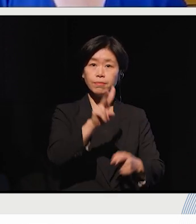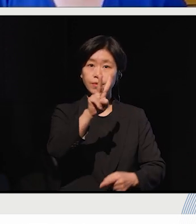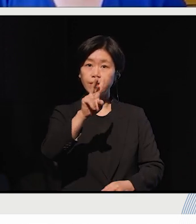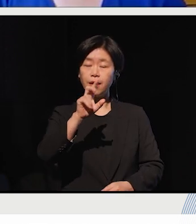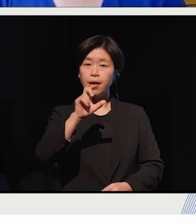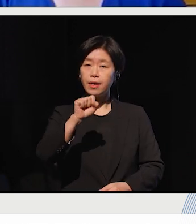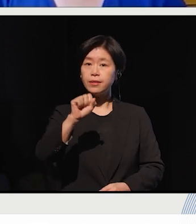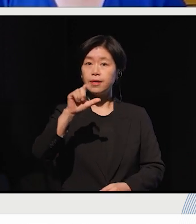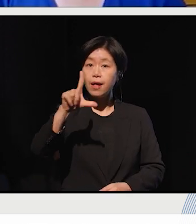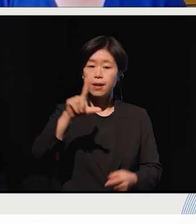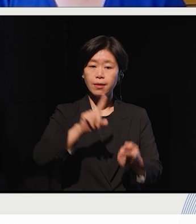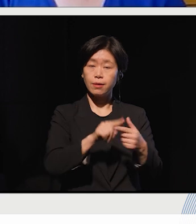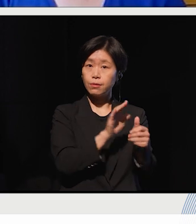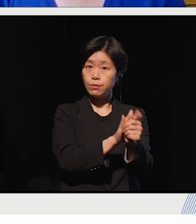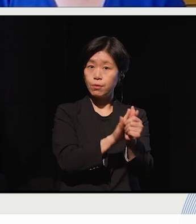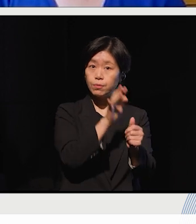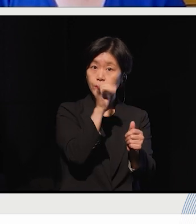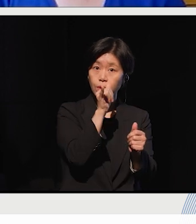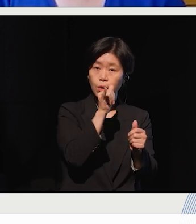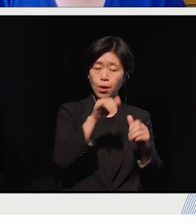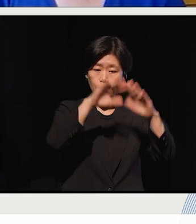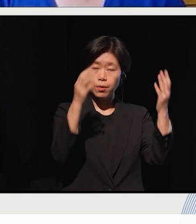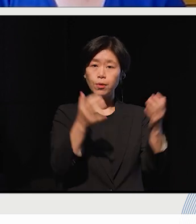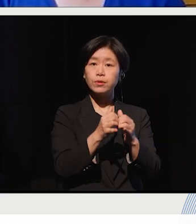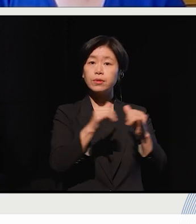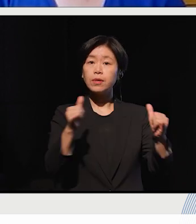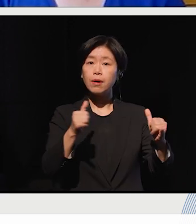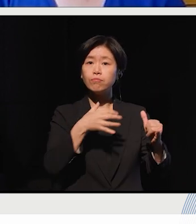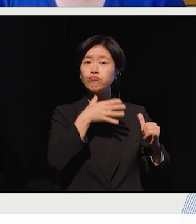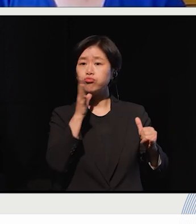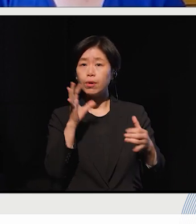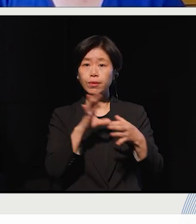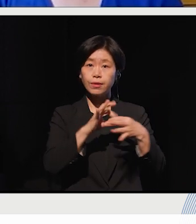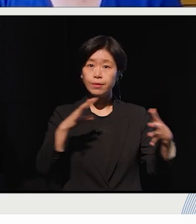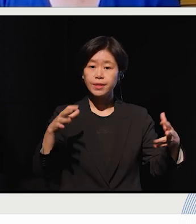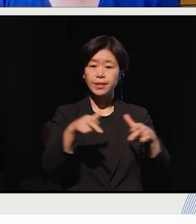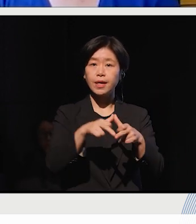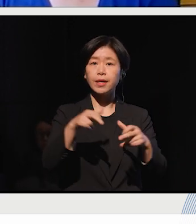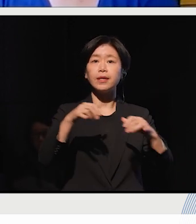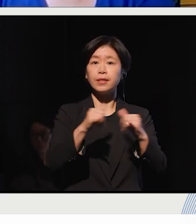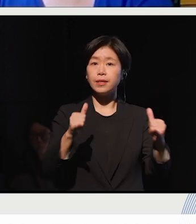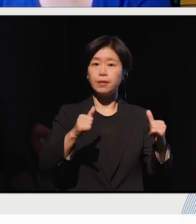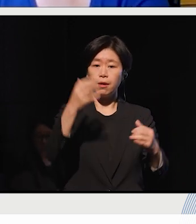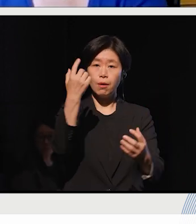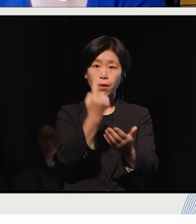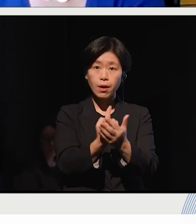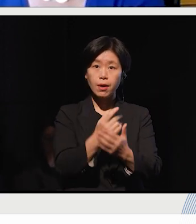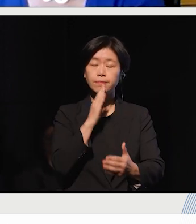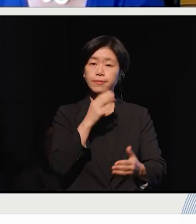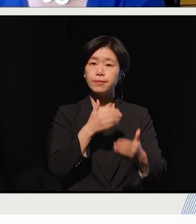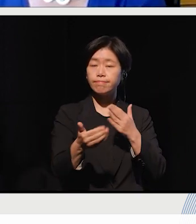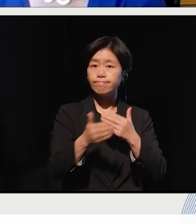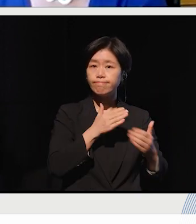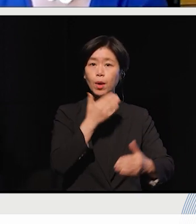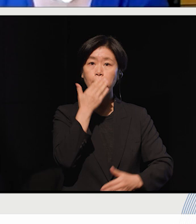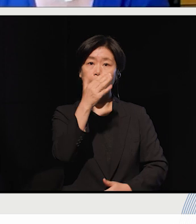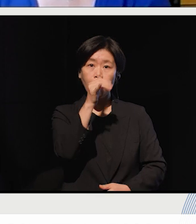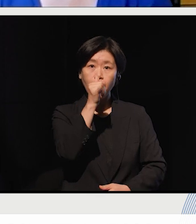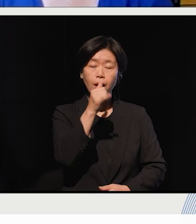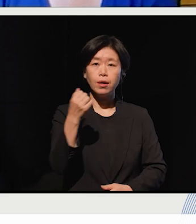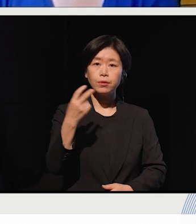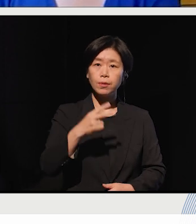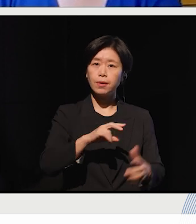we strive to make experiences, performances, and facilities accessible to people